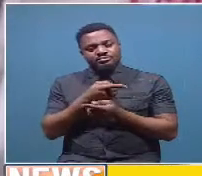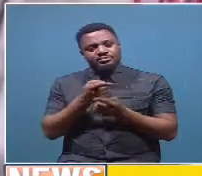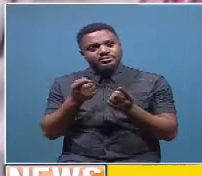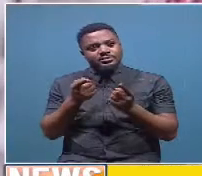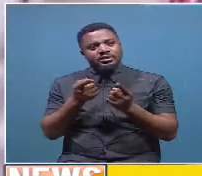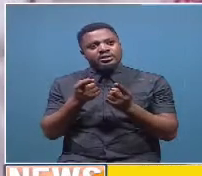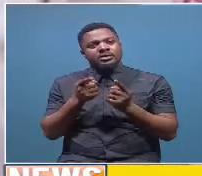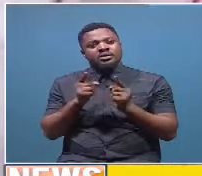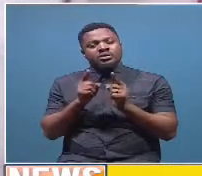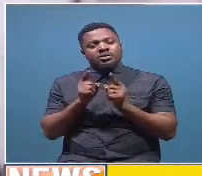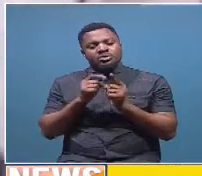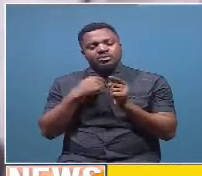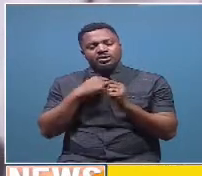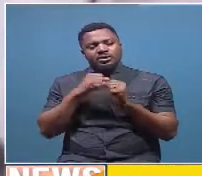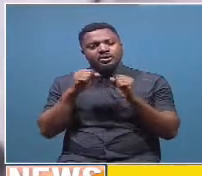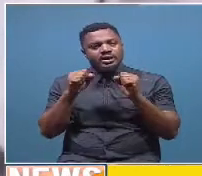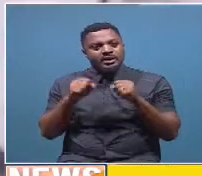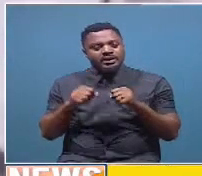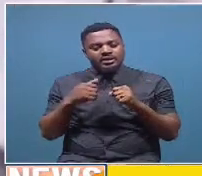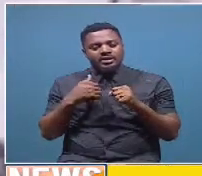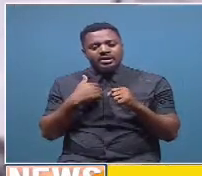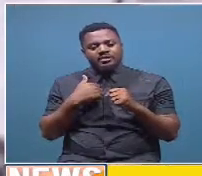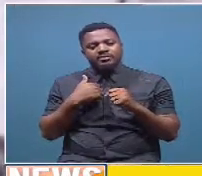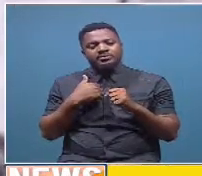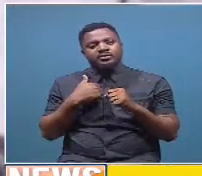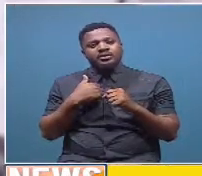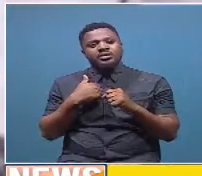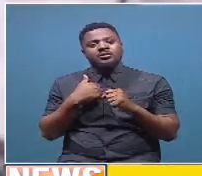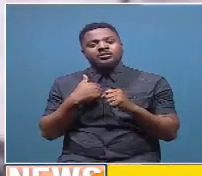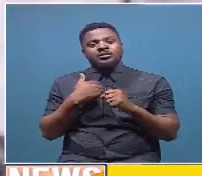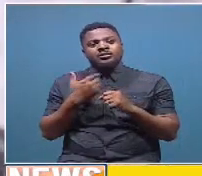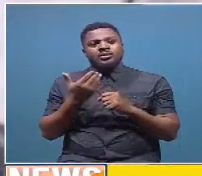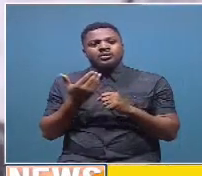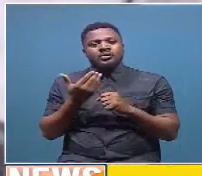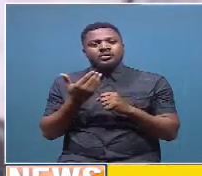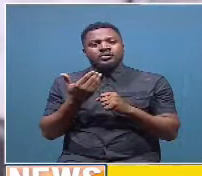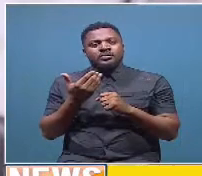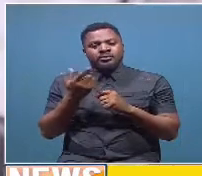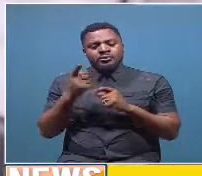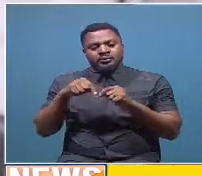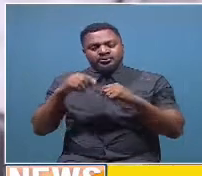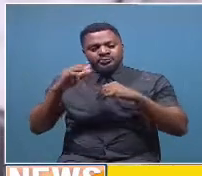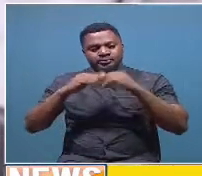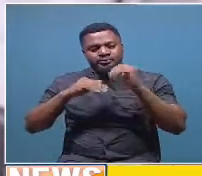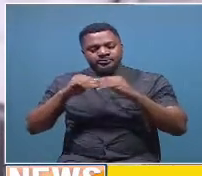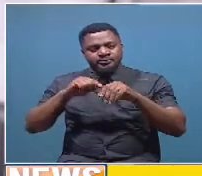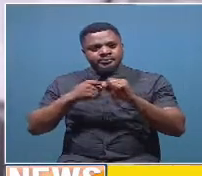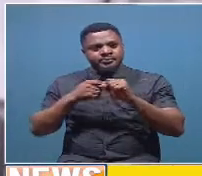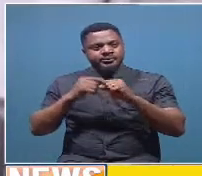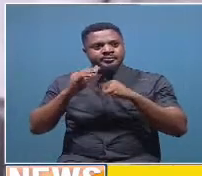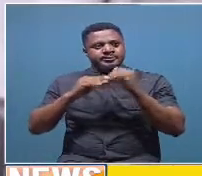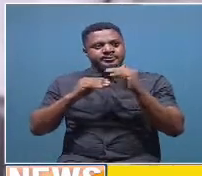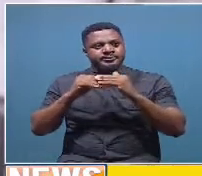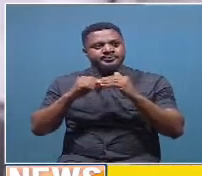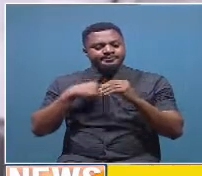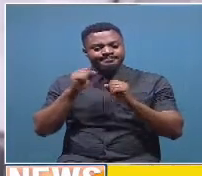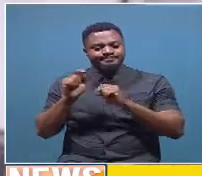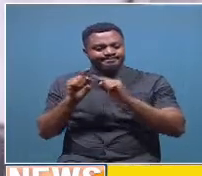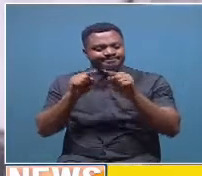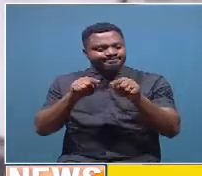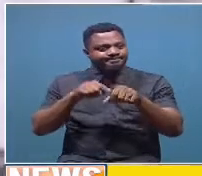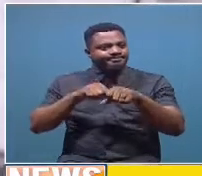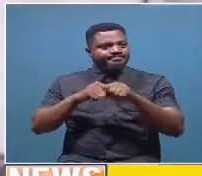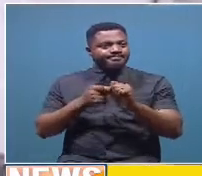So at least we can have the setting out, and then when the contractors come to start the construction, they can go